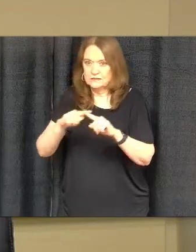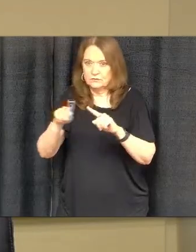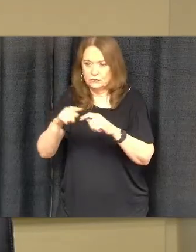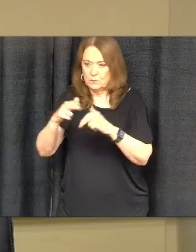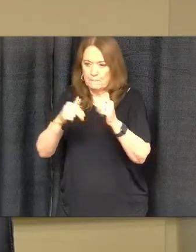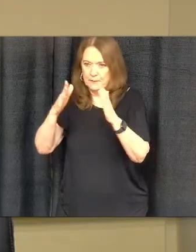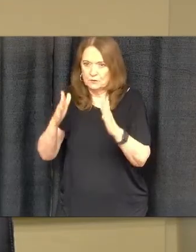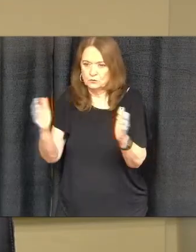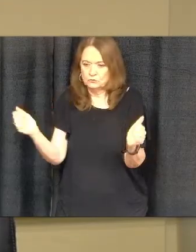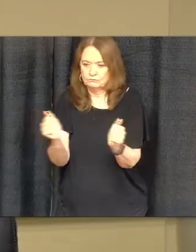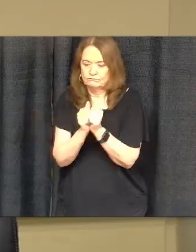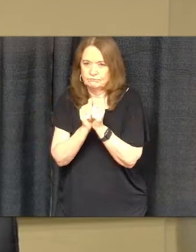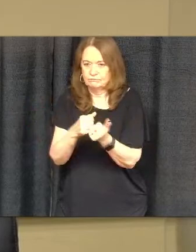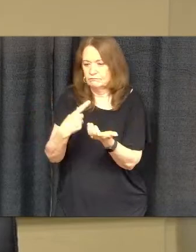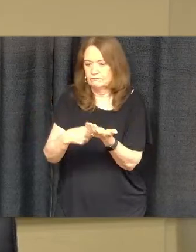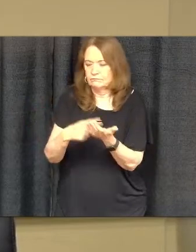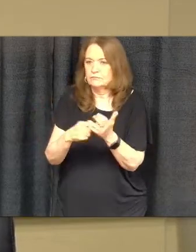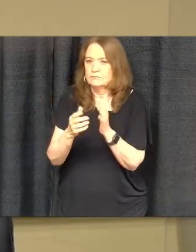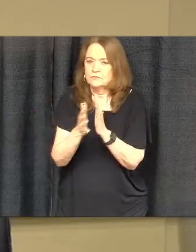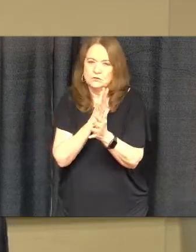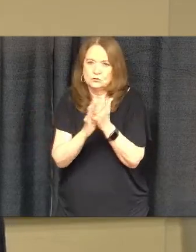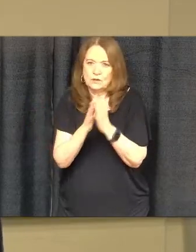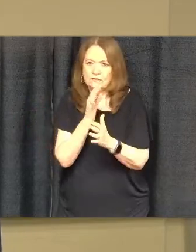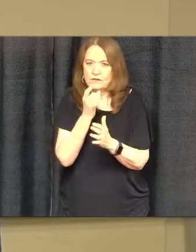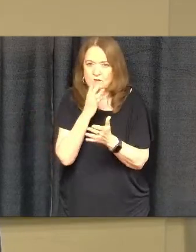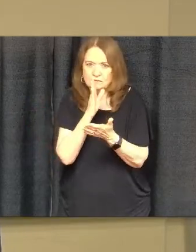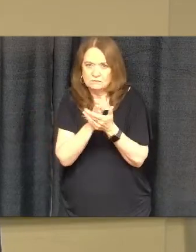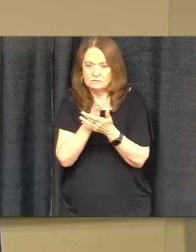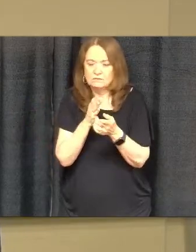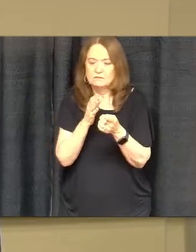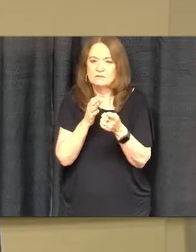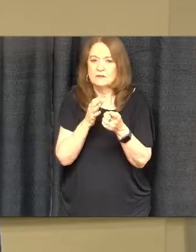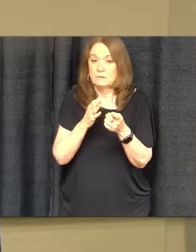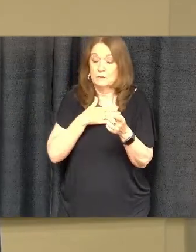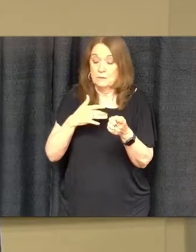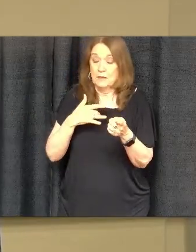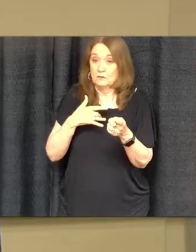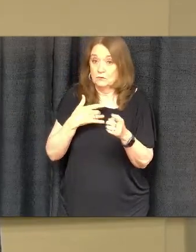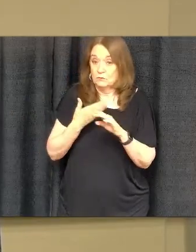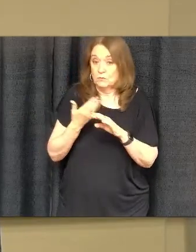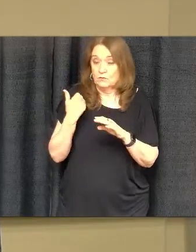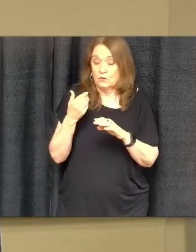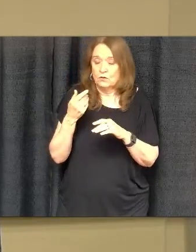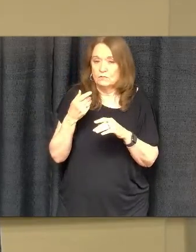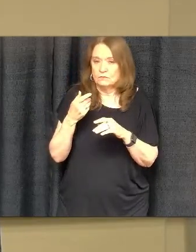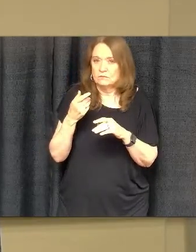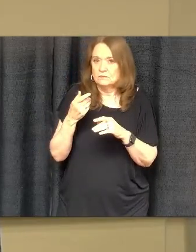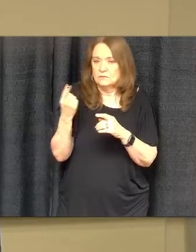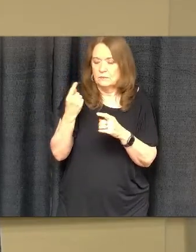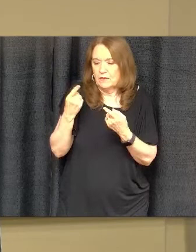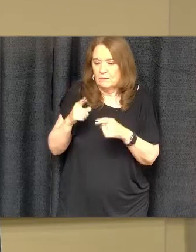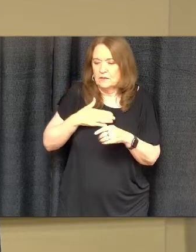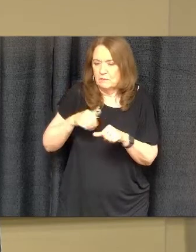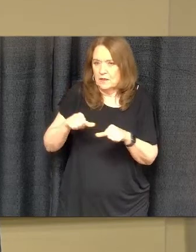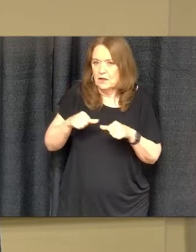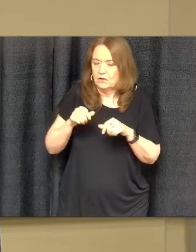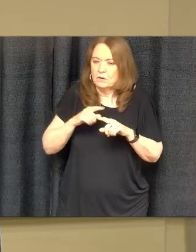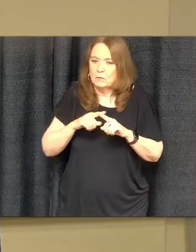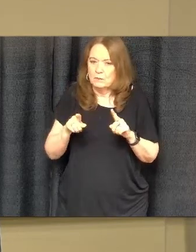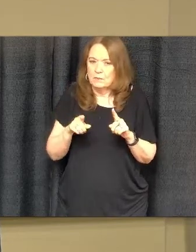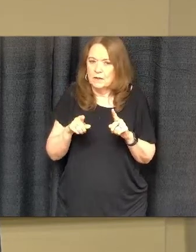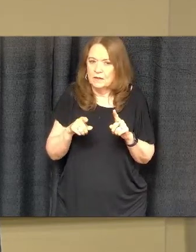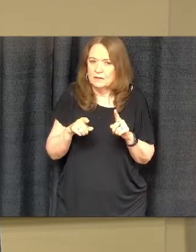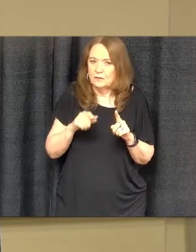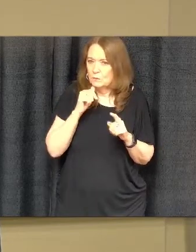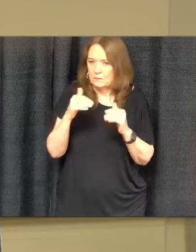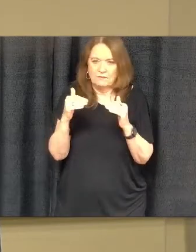on the traffic signal. I mean, as you know, that was my concern about a previous zoning in that area, but I agree it wouldn't be fair for one person